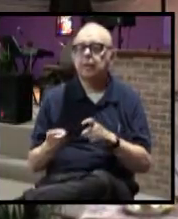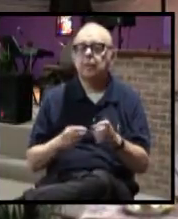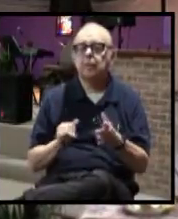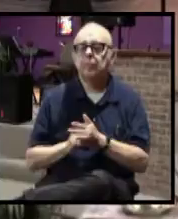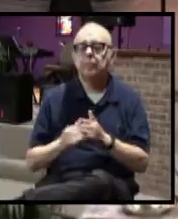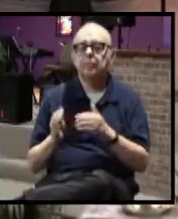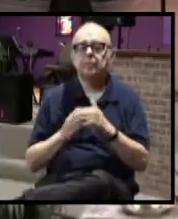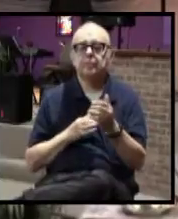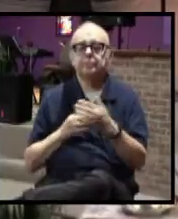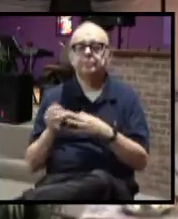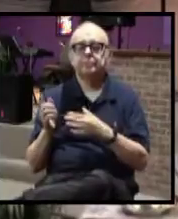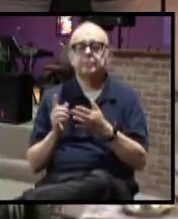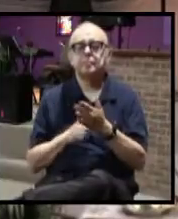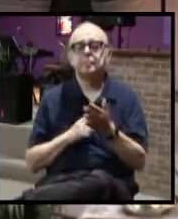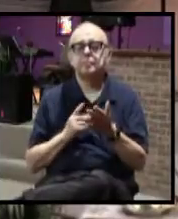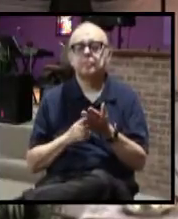building?